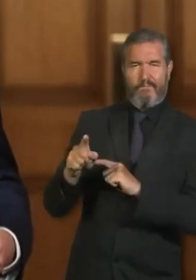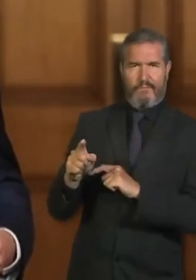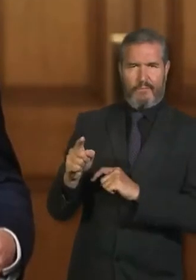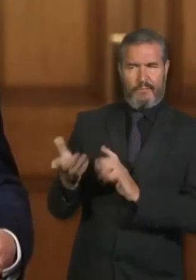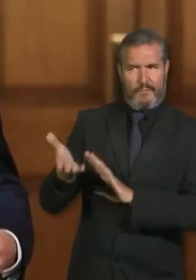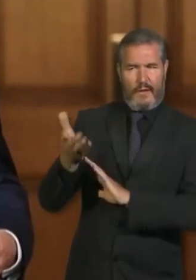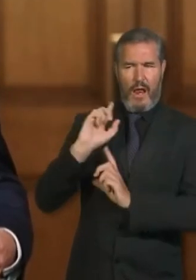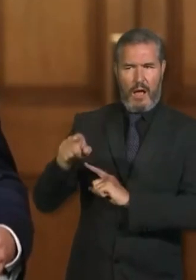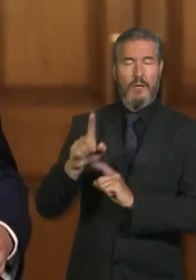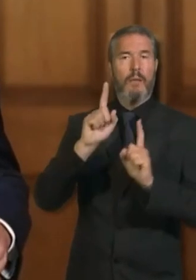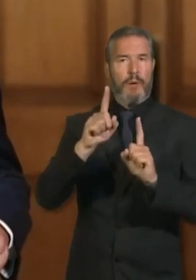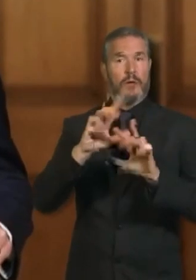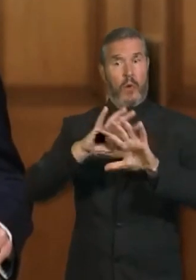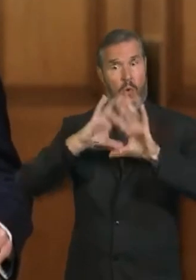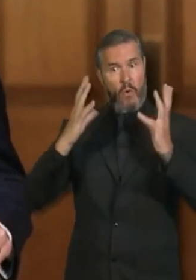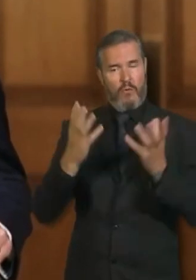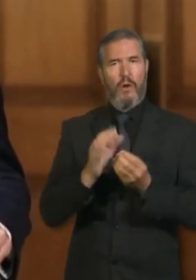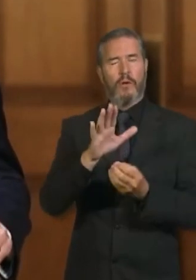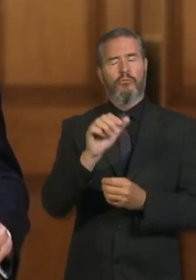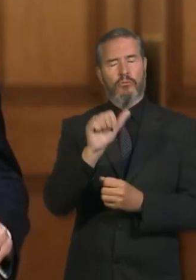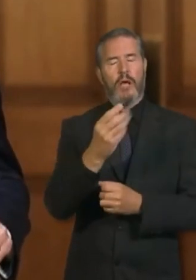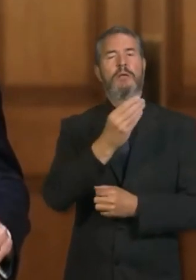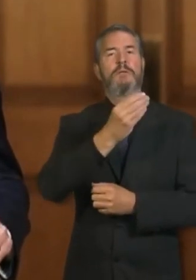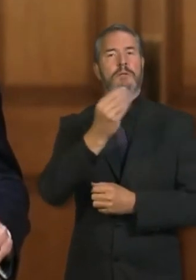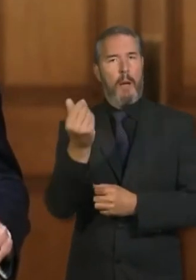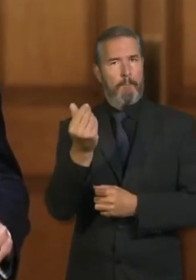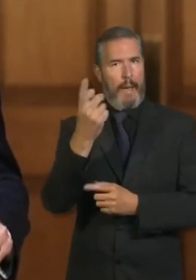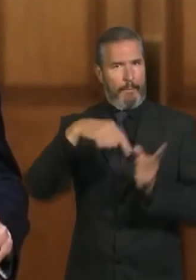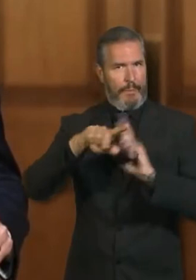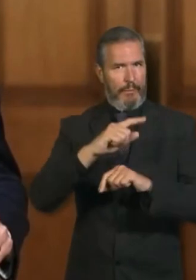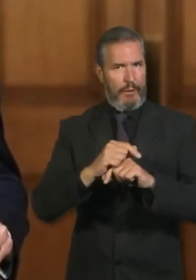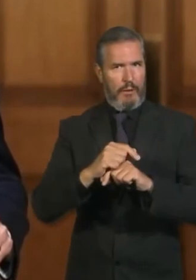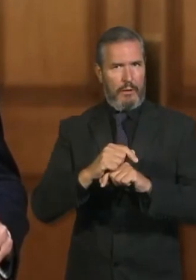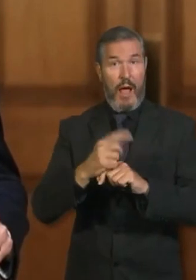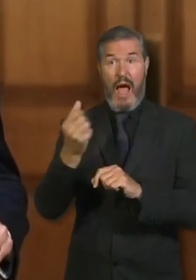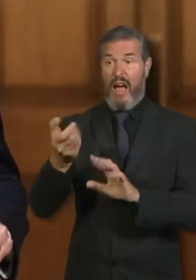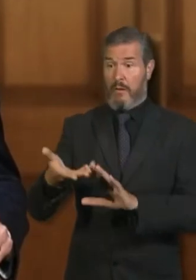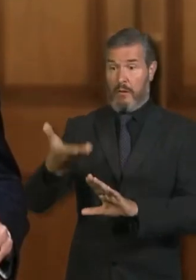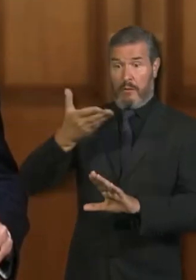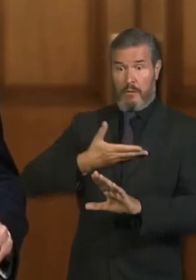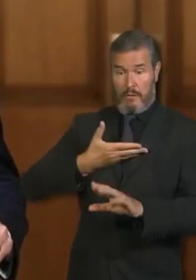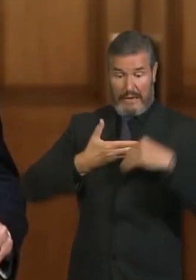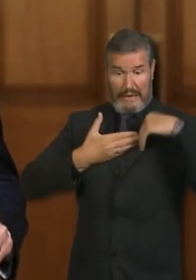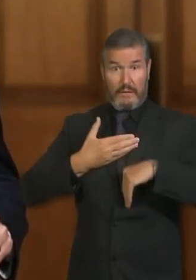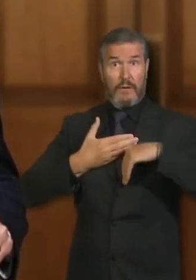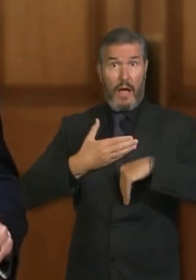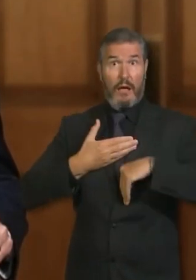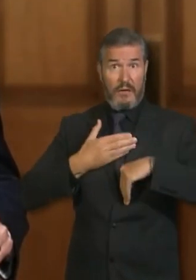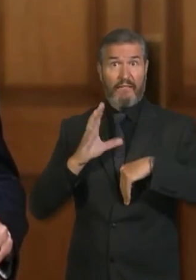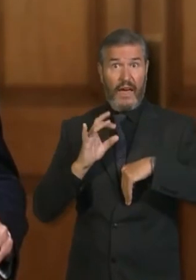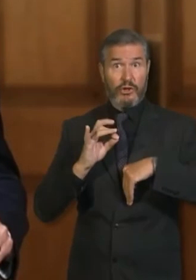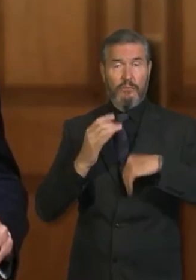is yes, there are some people who don't have symptoms but do have the virus. And in fact, in